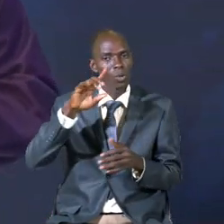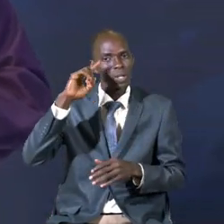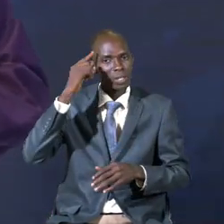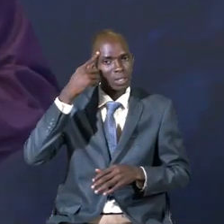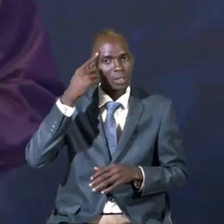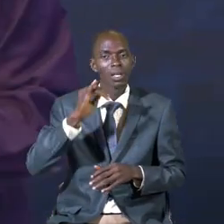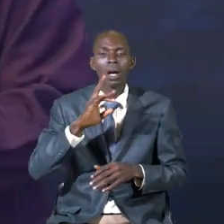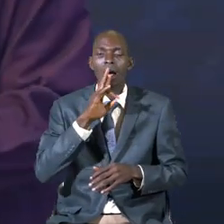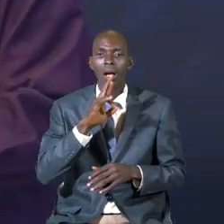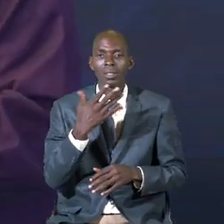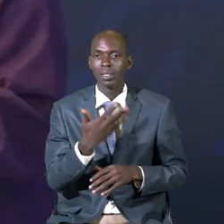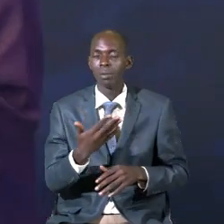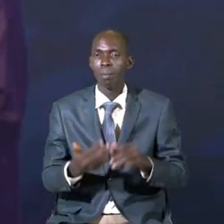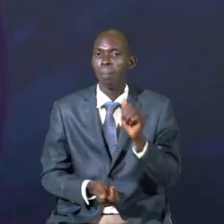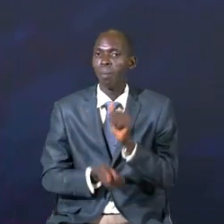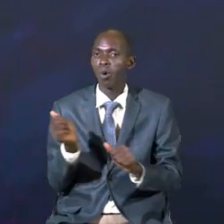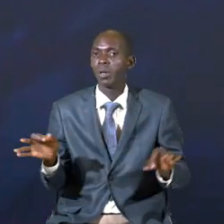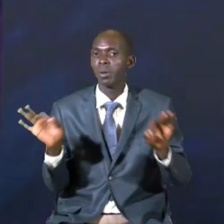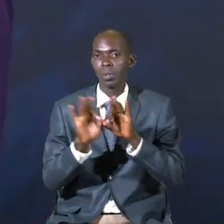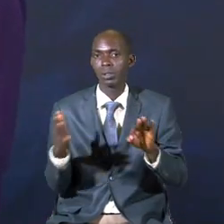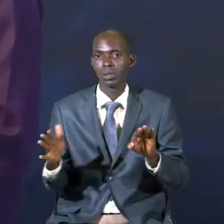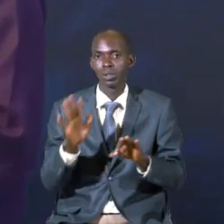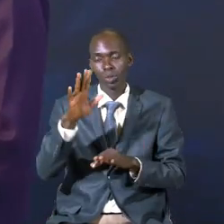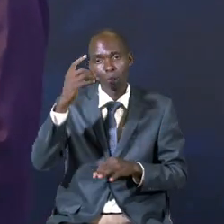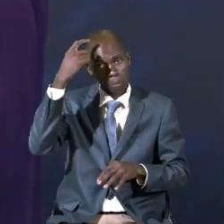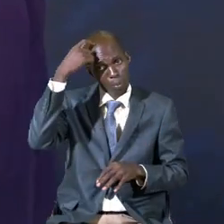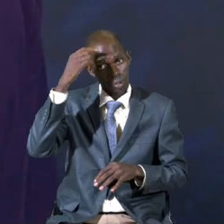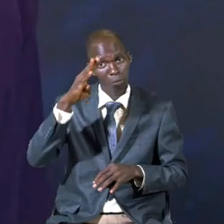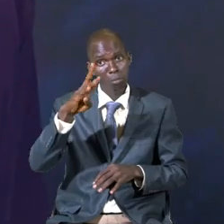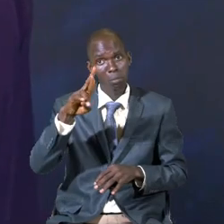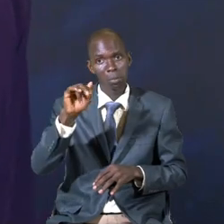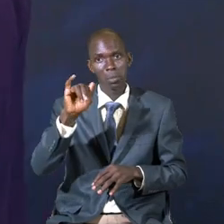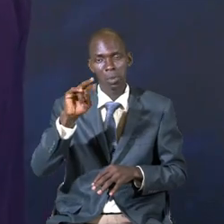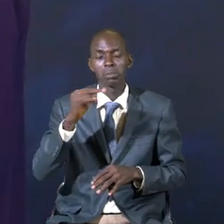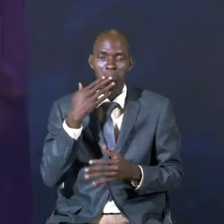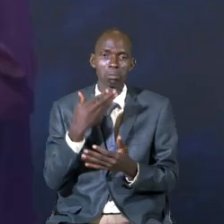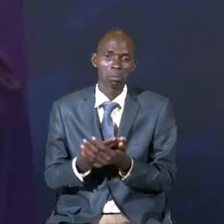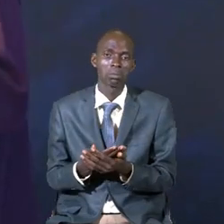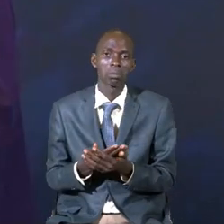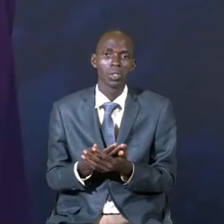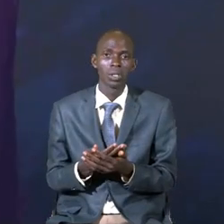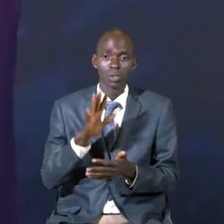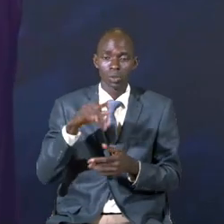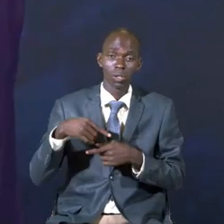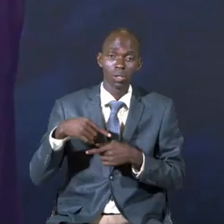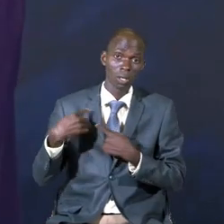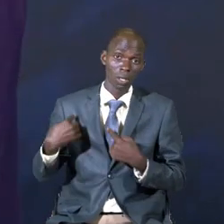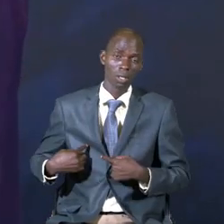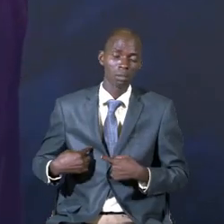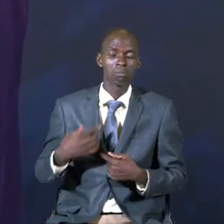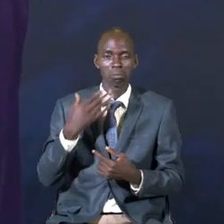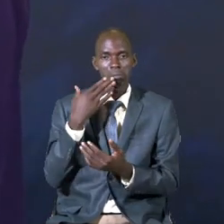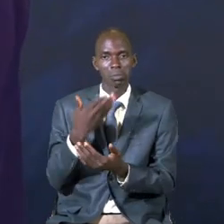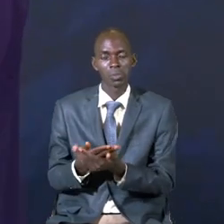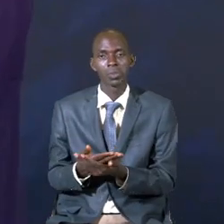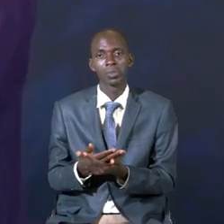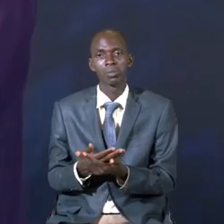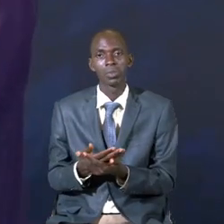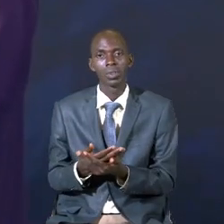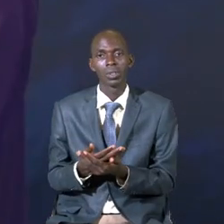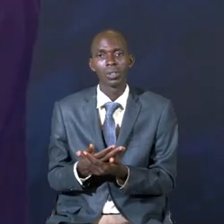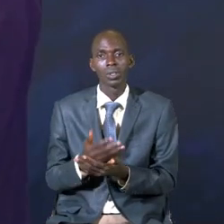essential to breathe good your heart good your